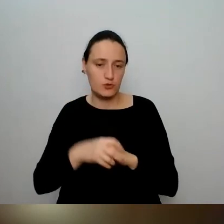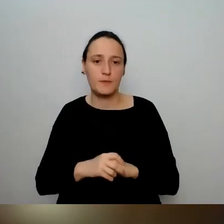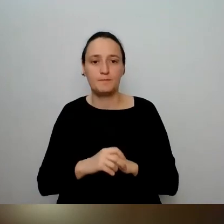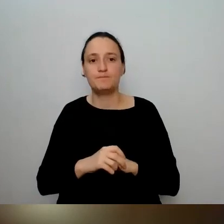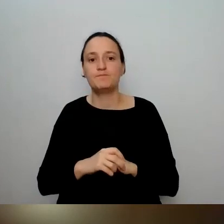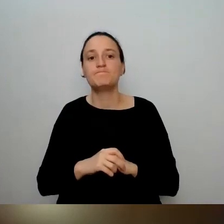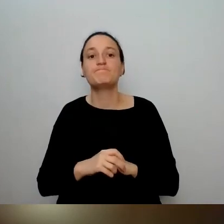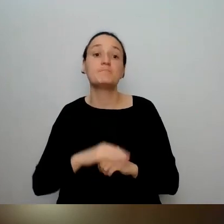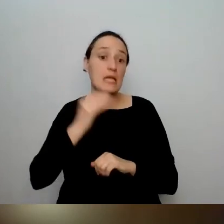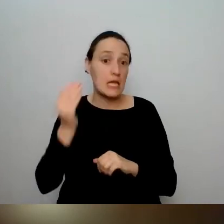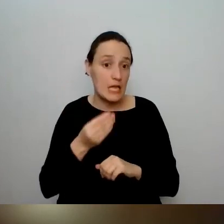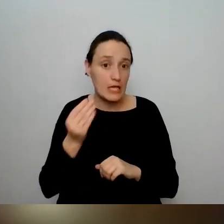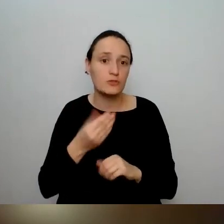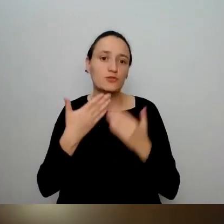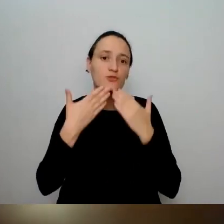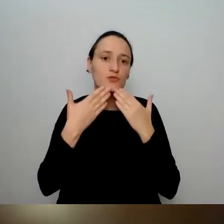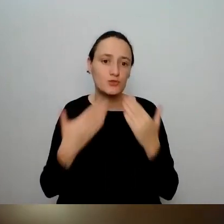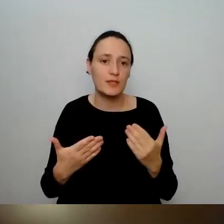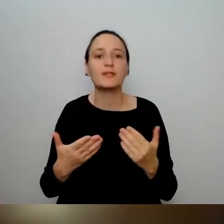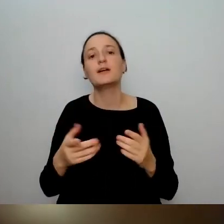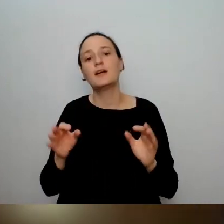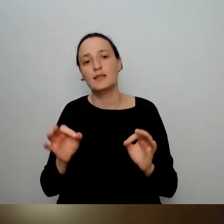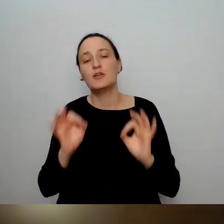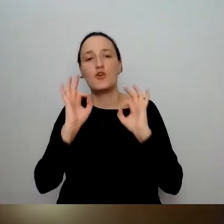Everyone, once again, and as always, have a good night.